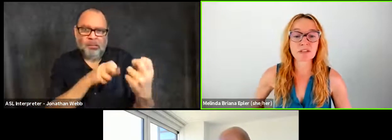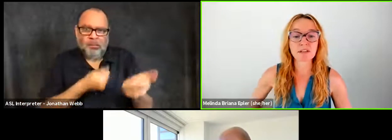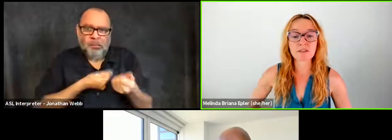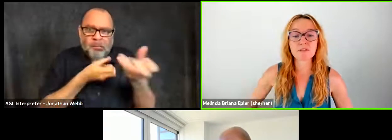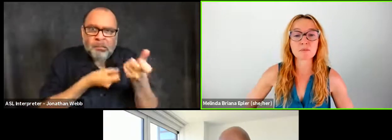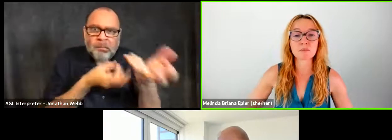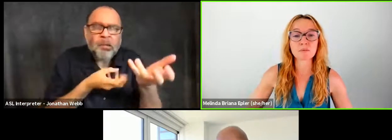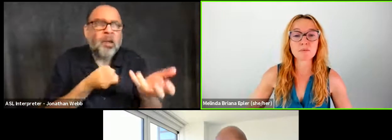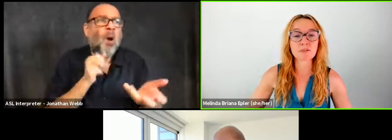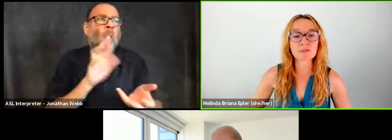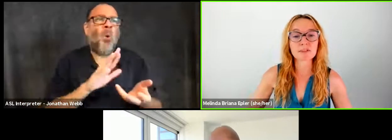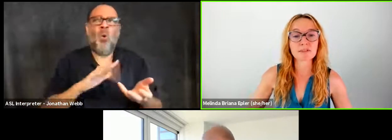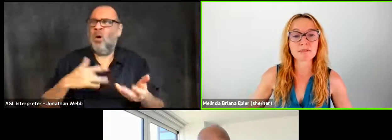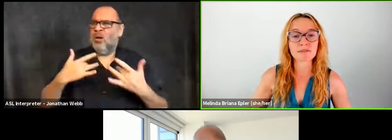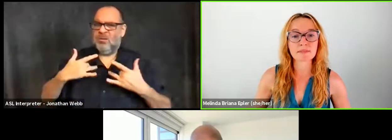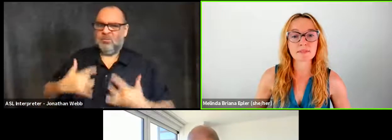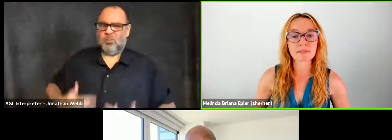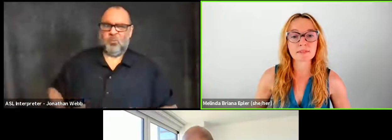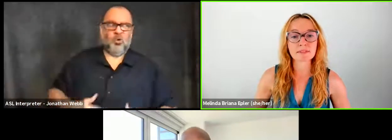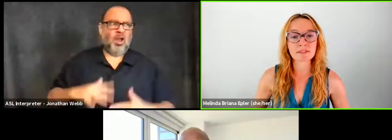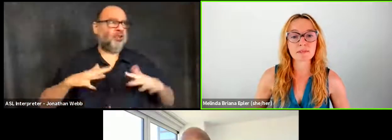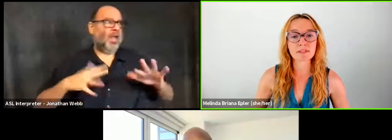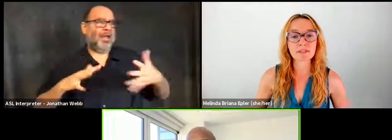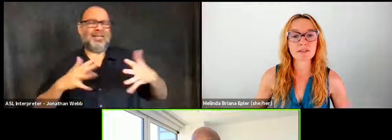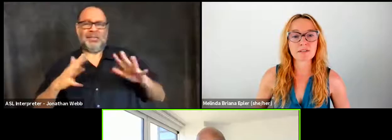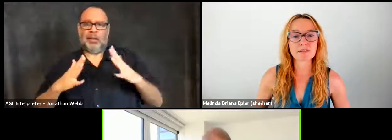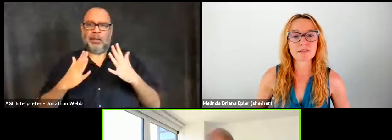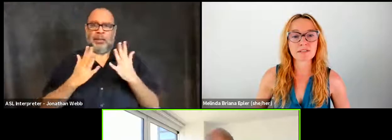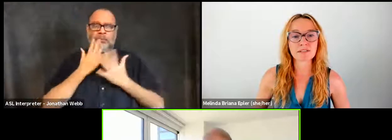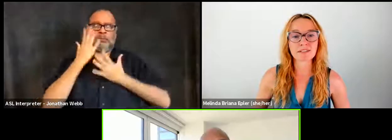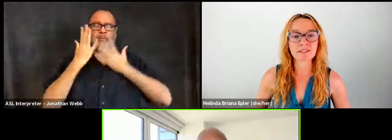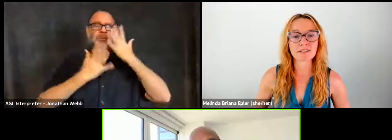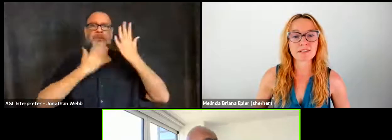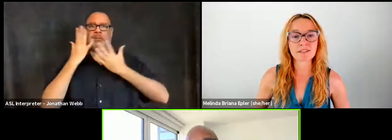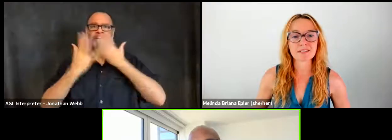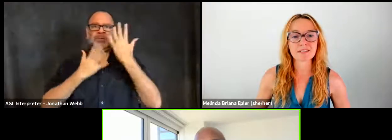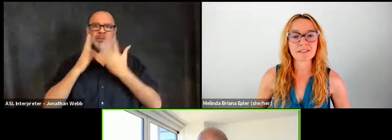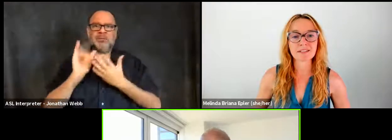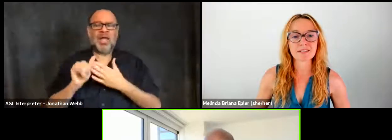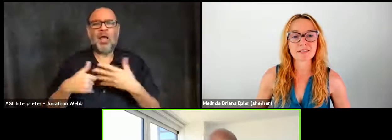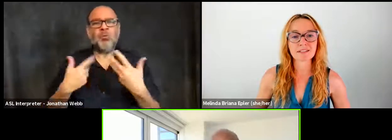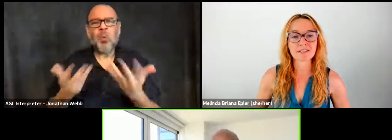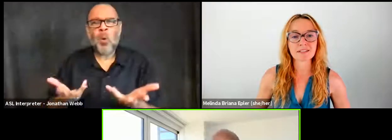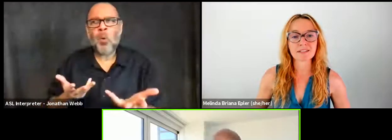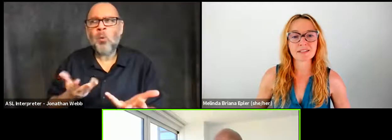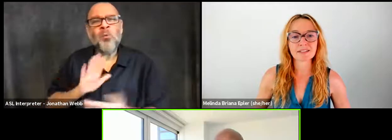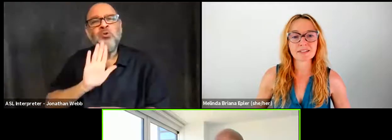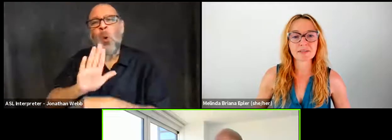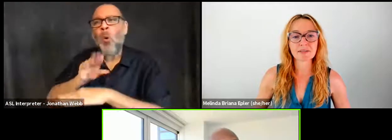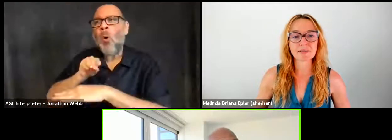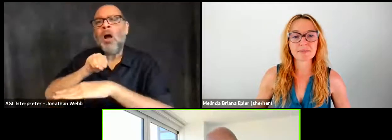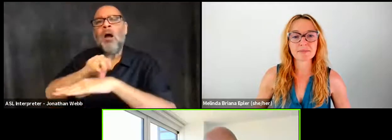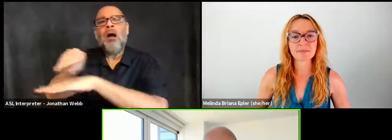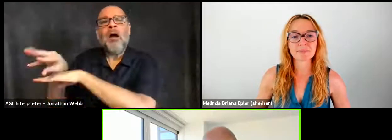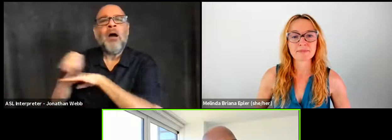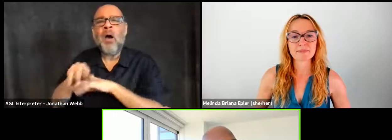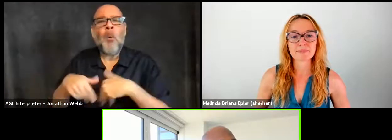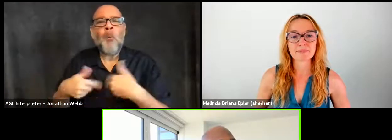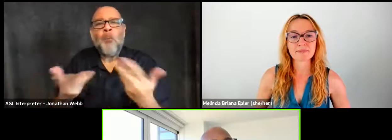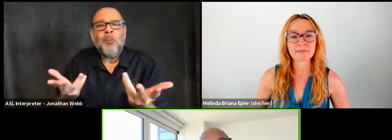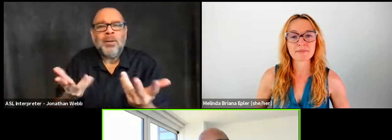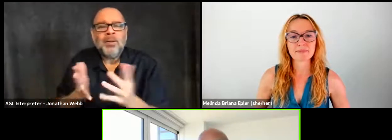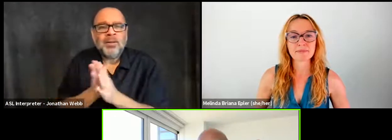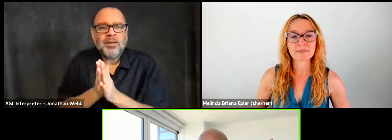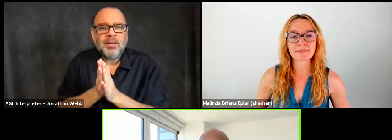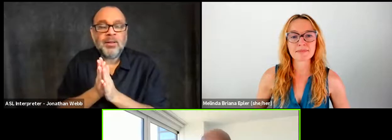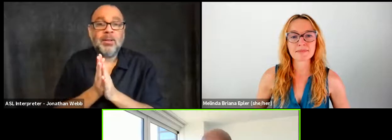depression or anxiety. What would you say to them? Something now. Yeah, good question. Yeah.